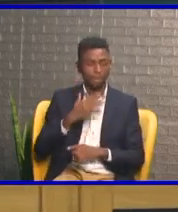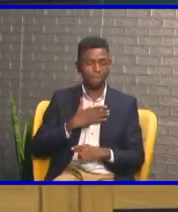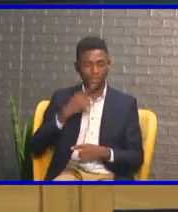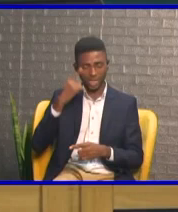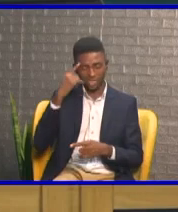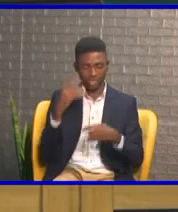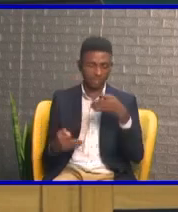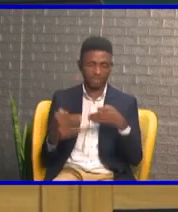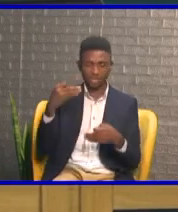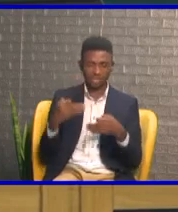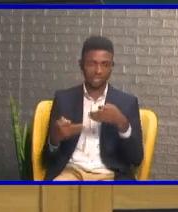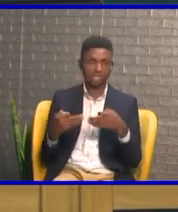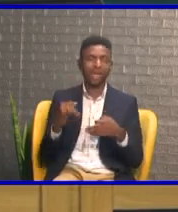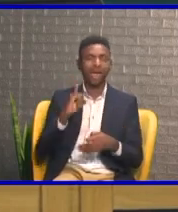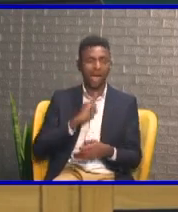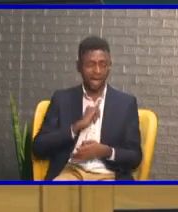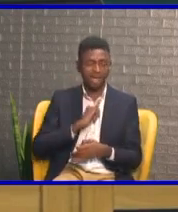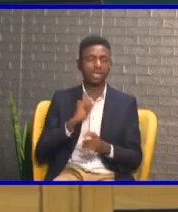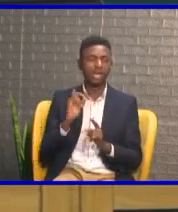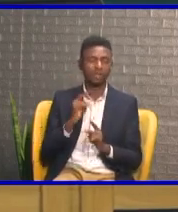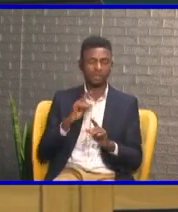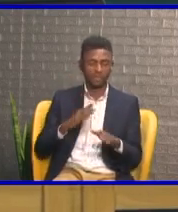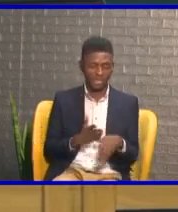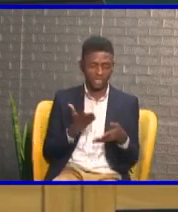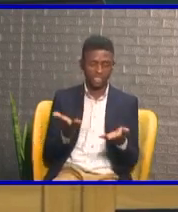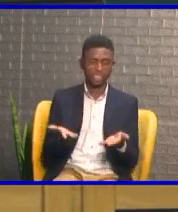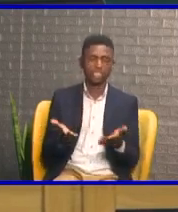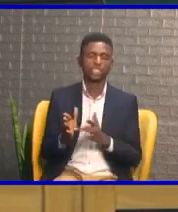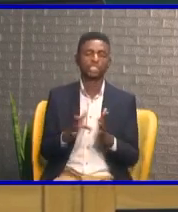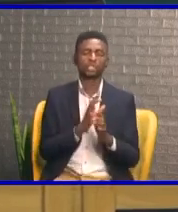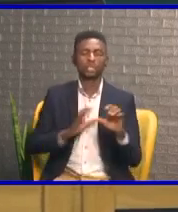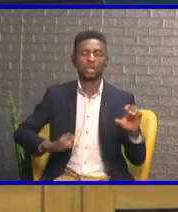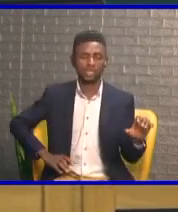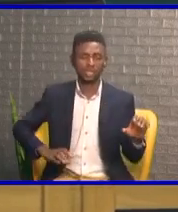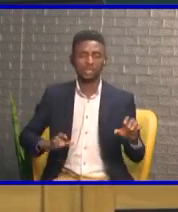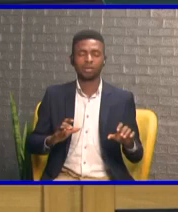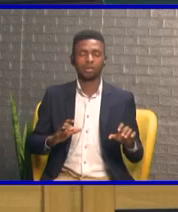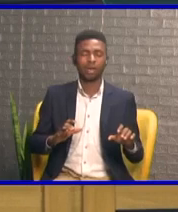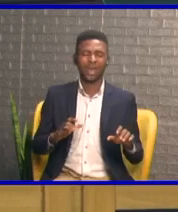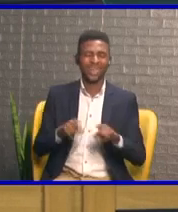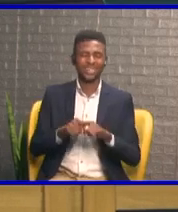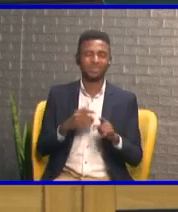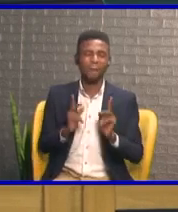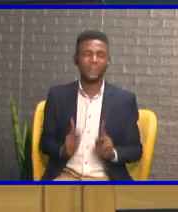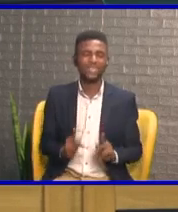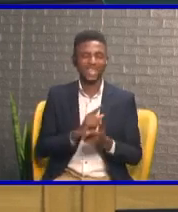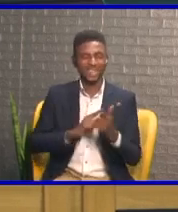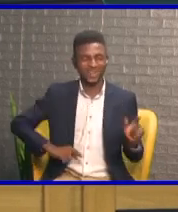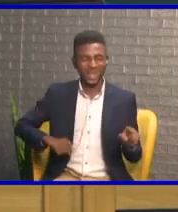justification. I confess Jesus Christ as my personal Lord and